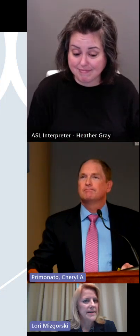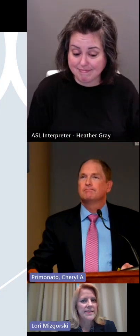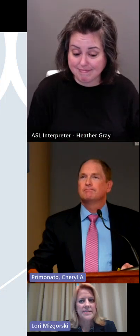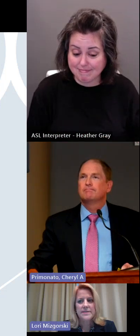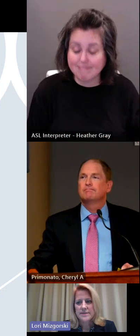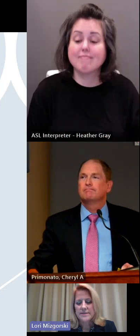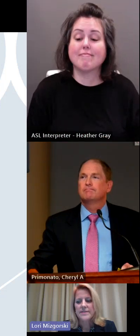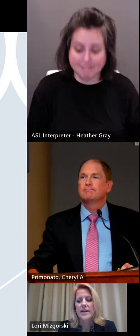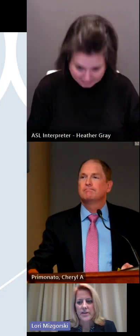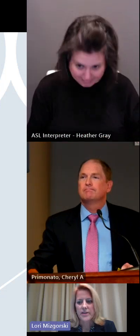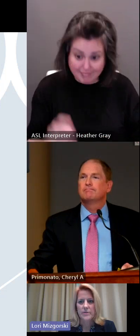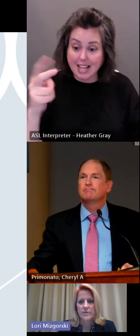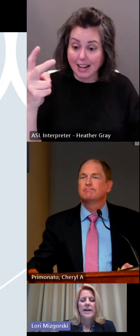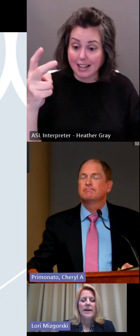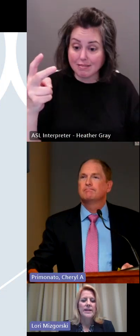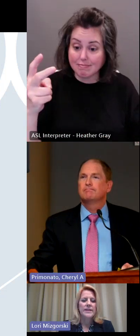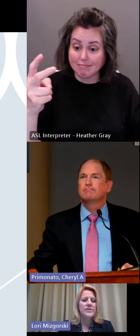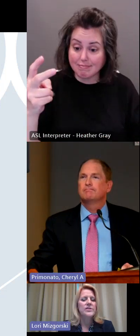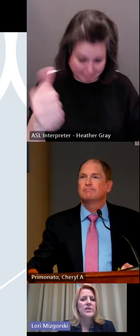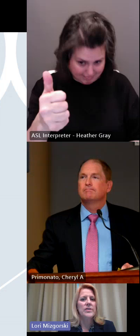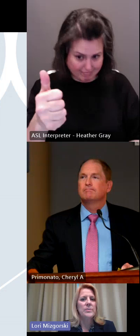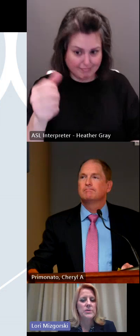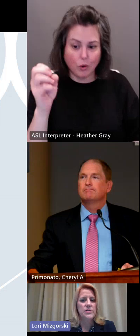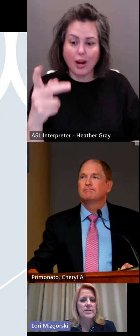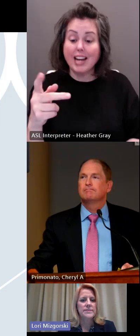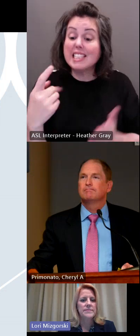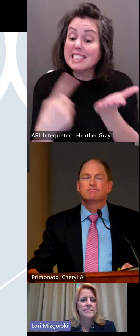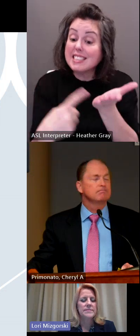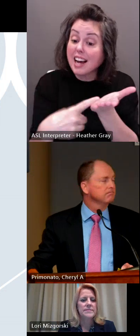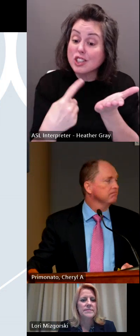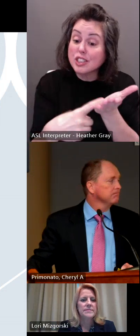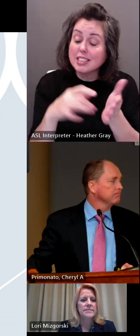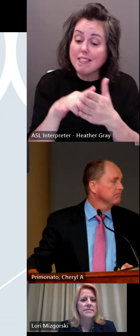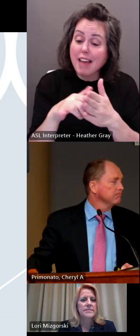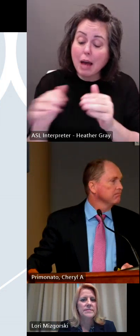And a second? Thank you. Any discussion on the motion?